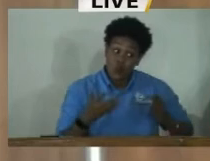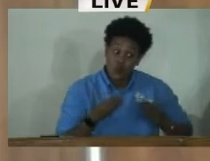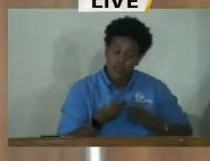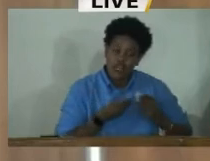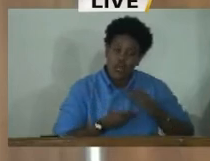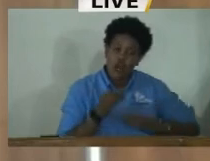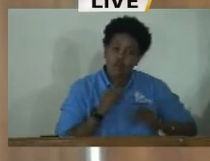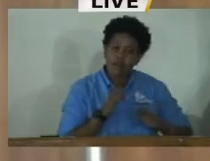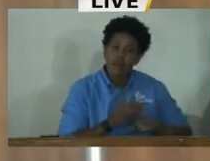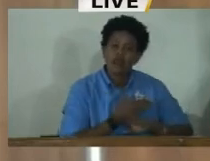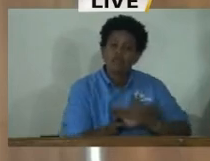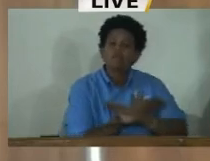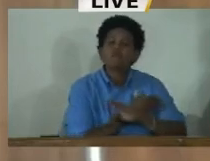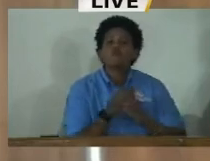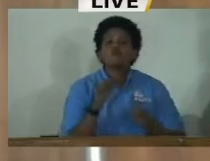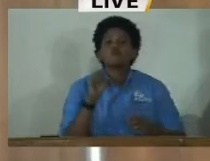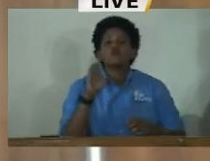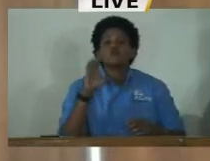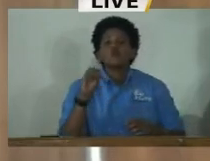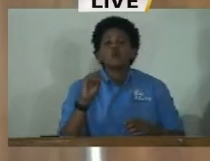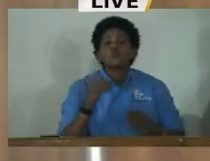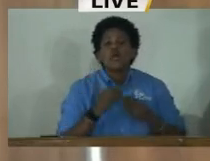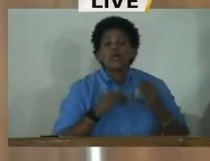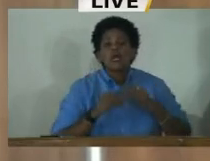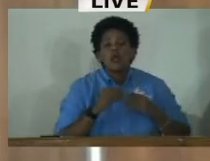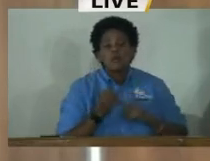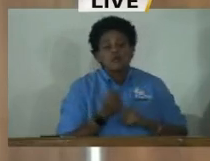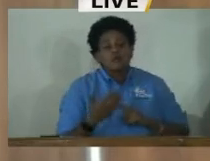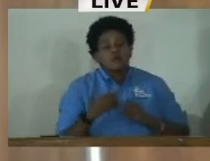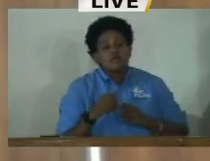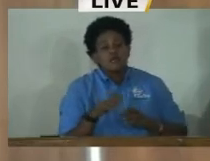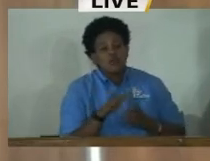improve the socio-economic fabric within communities.